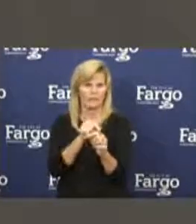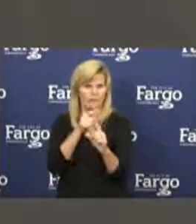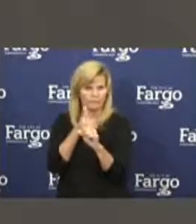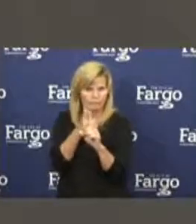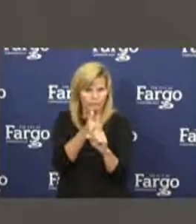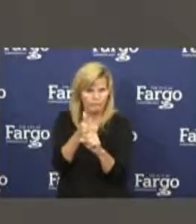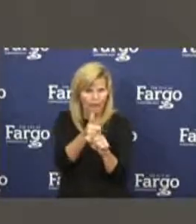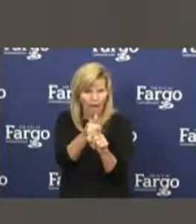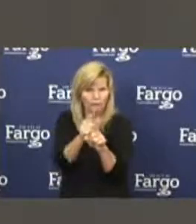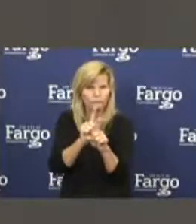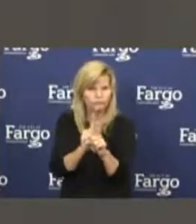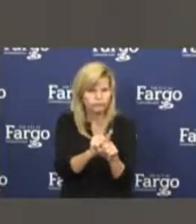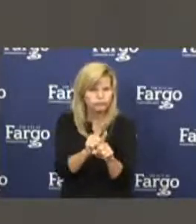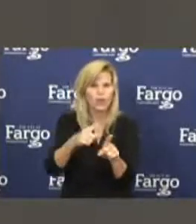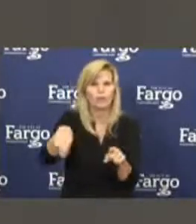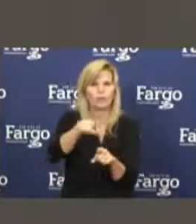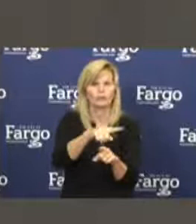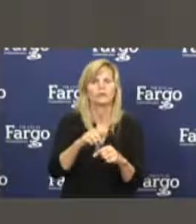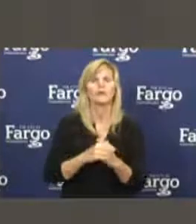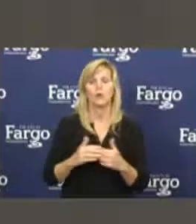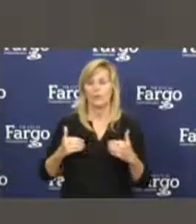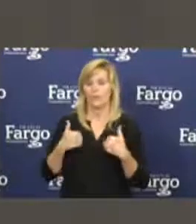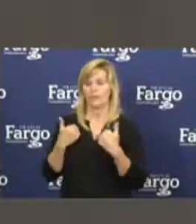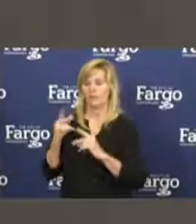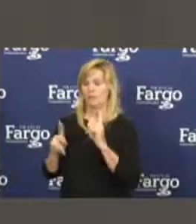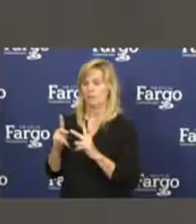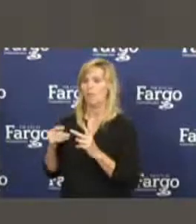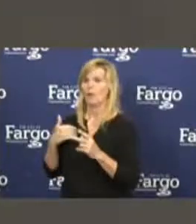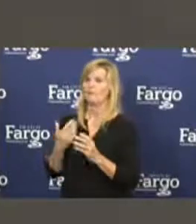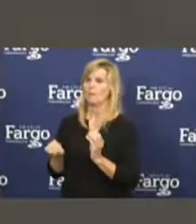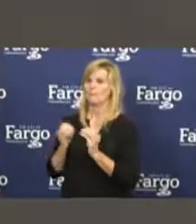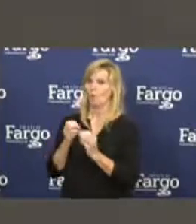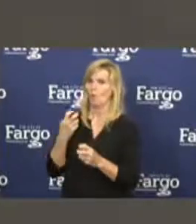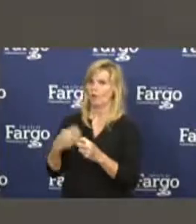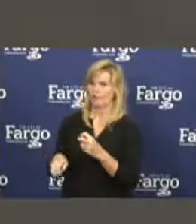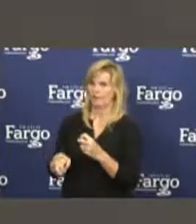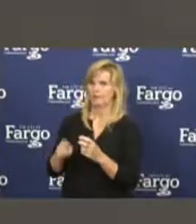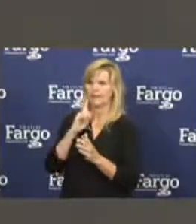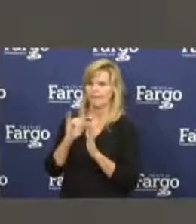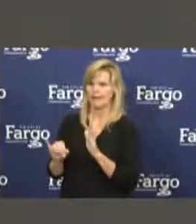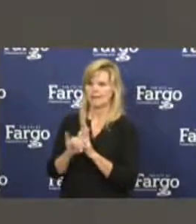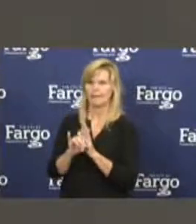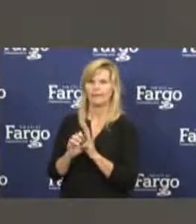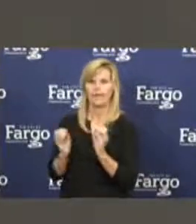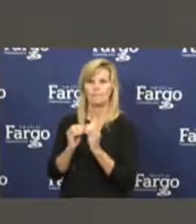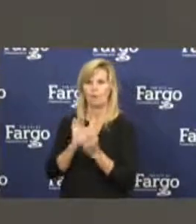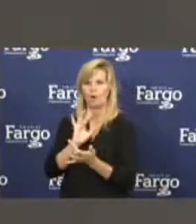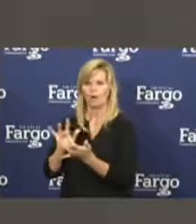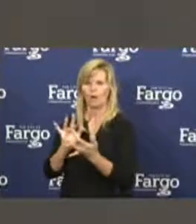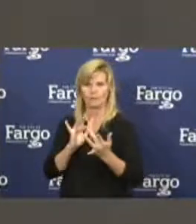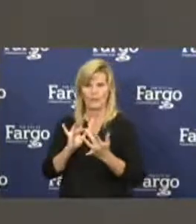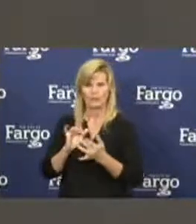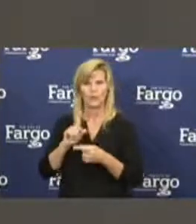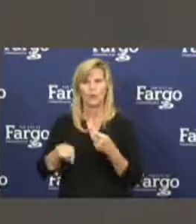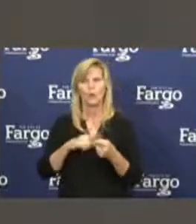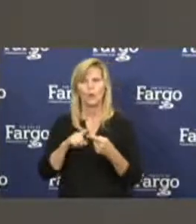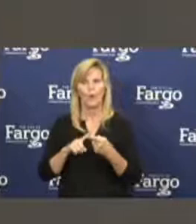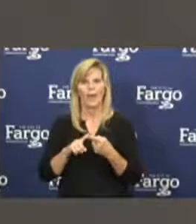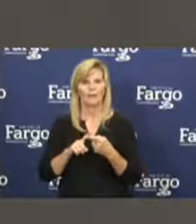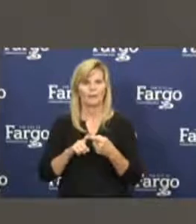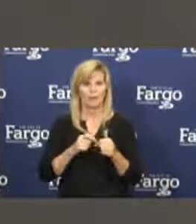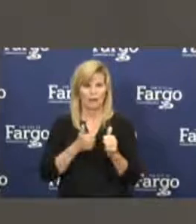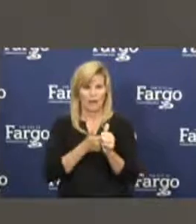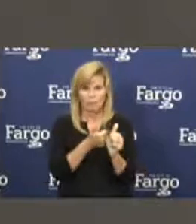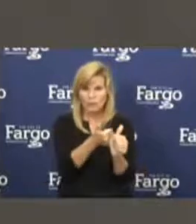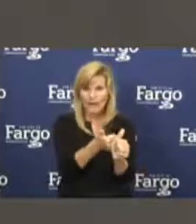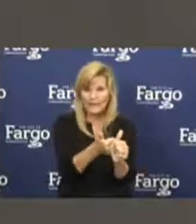younger population, we are having more difficulties or identifying more contacts when it comes to contact tracing